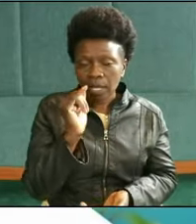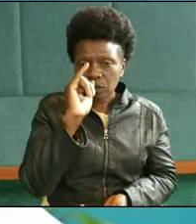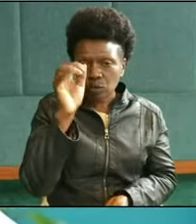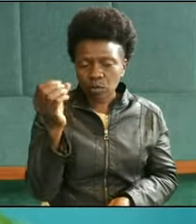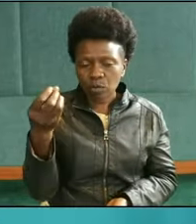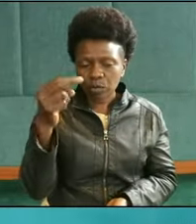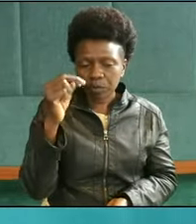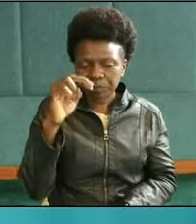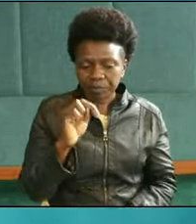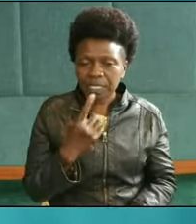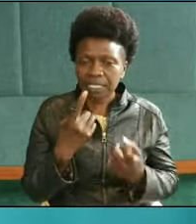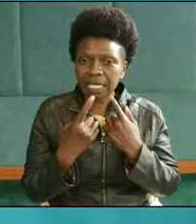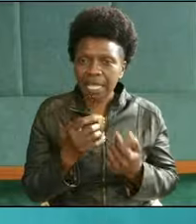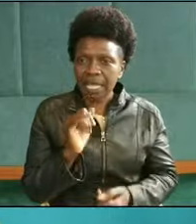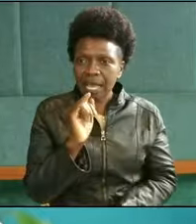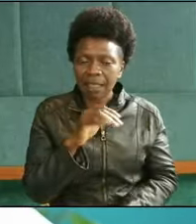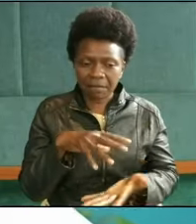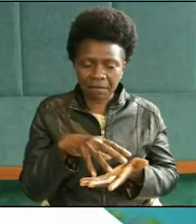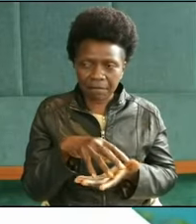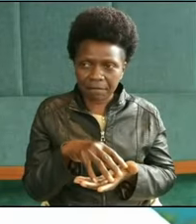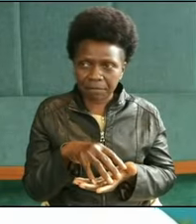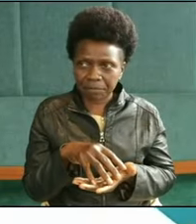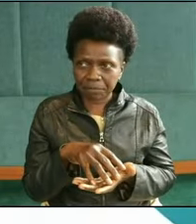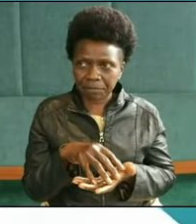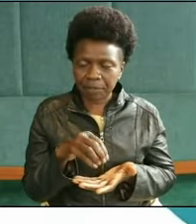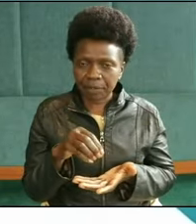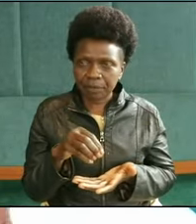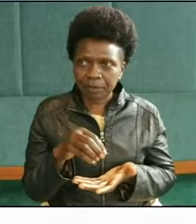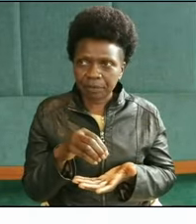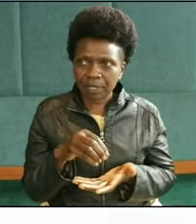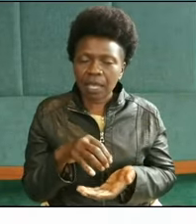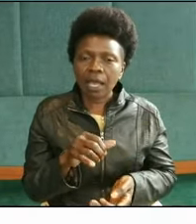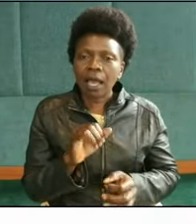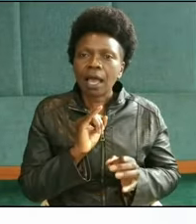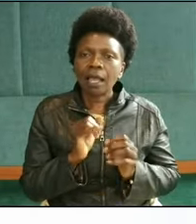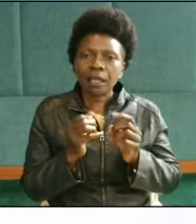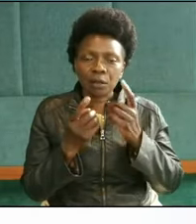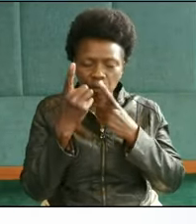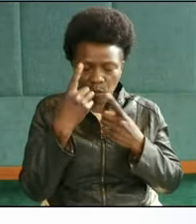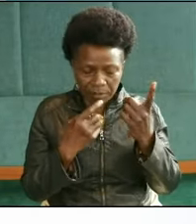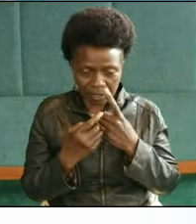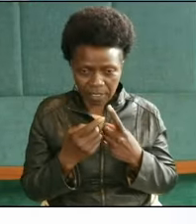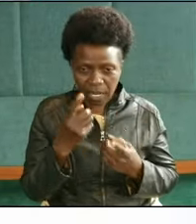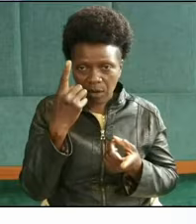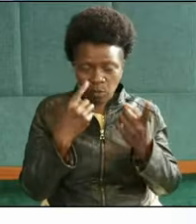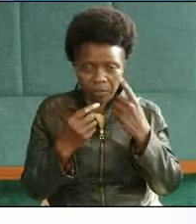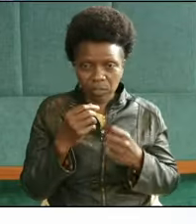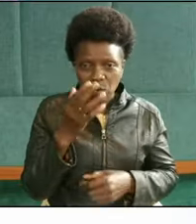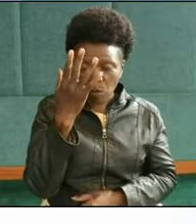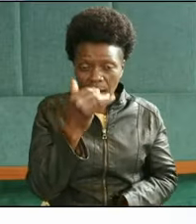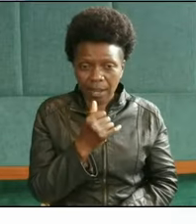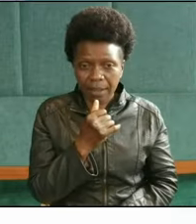saying, "I cried much. I wept and wept